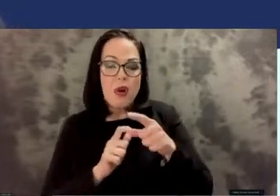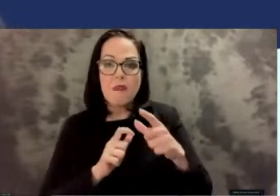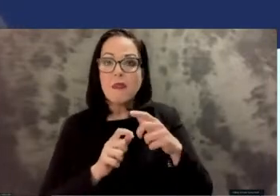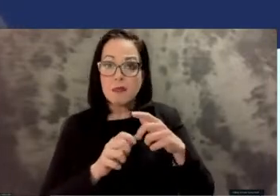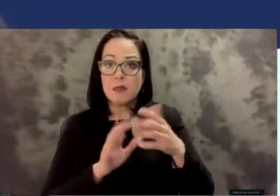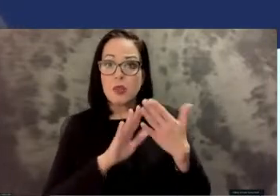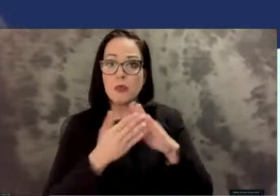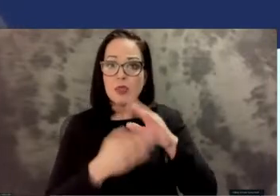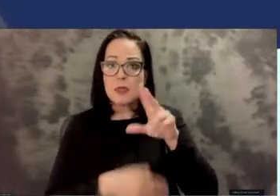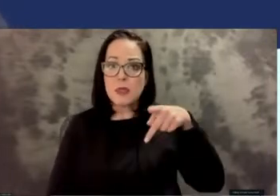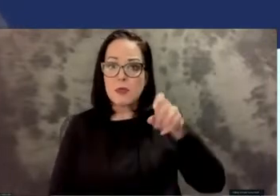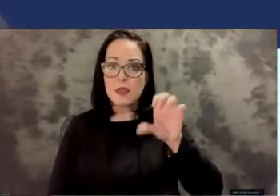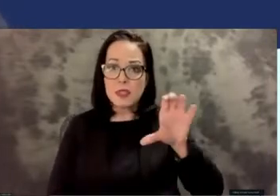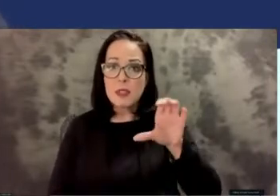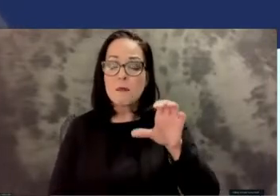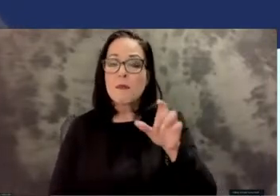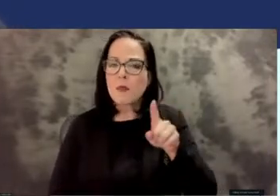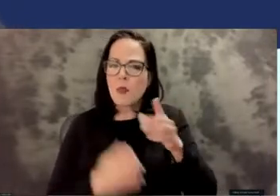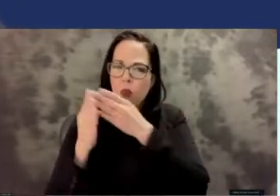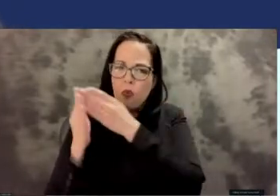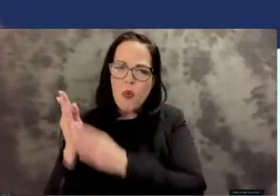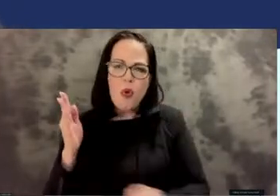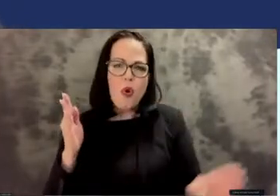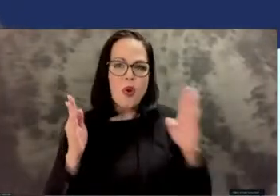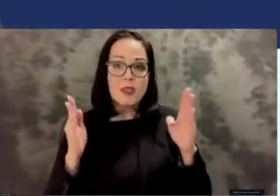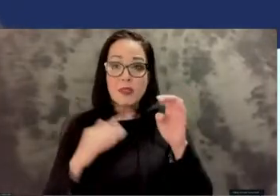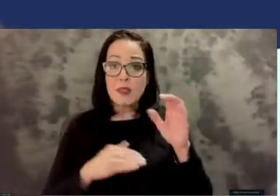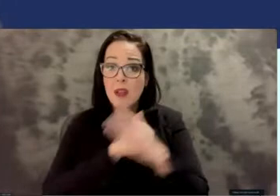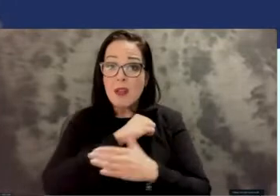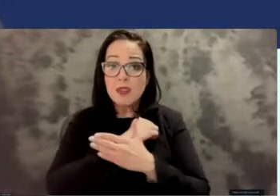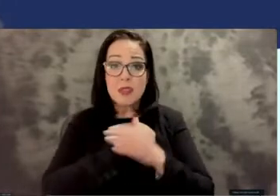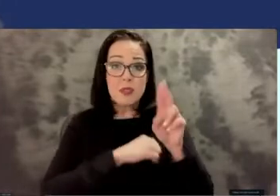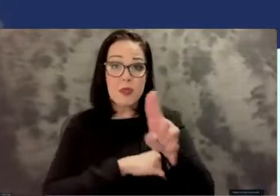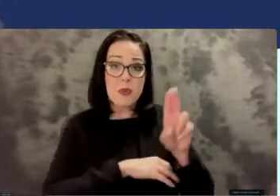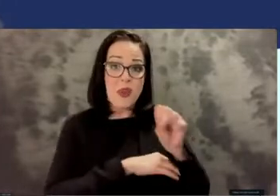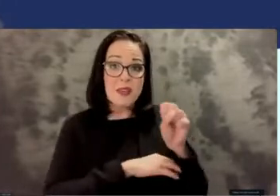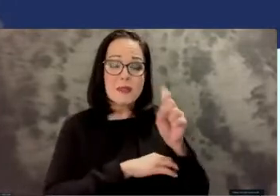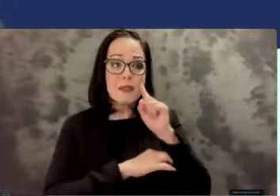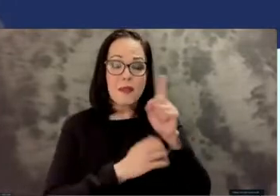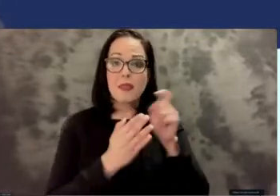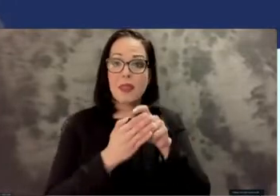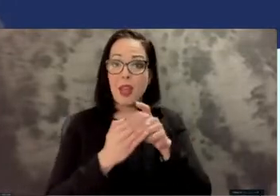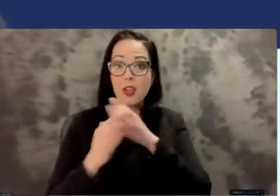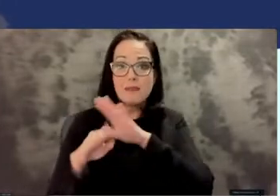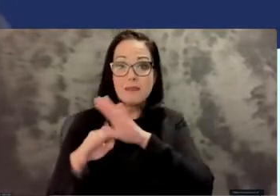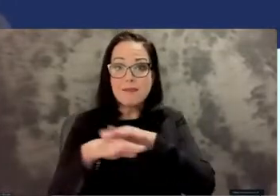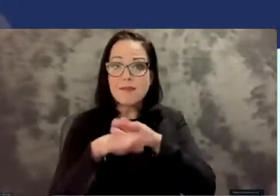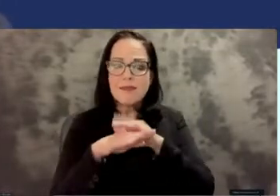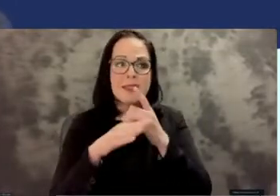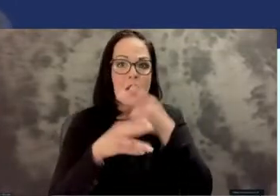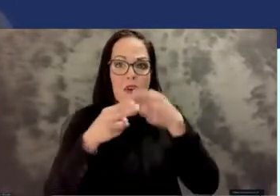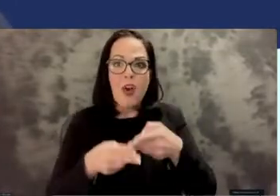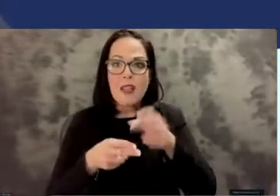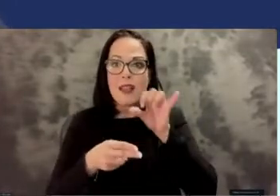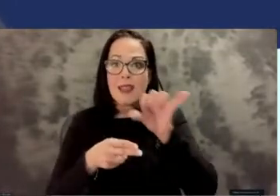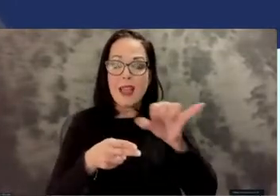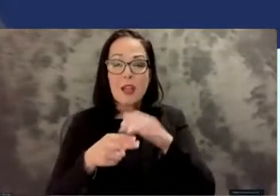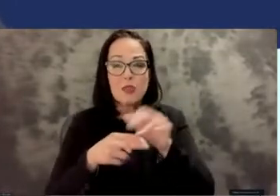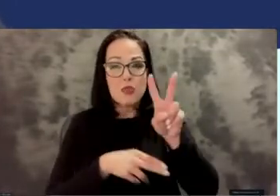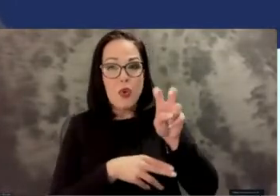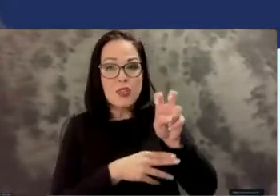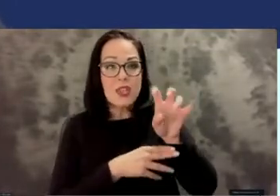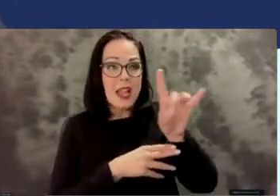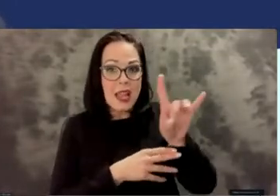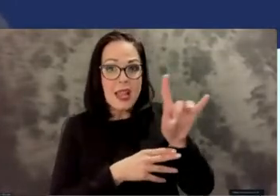Across the entire country, local and state leaders are declaring racism a public health crisis or emergency. That's 208 local and state